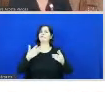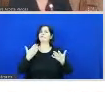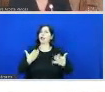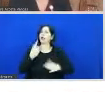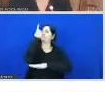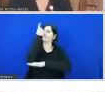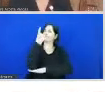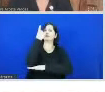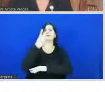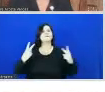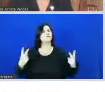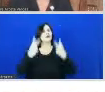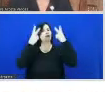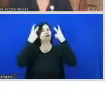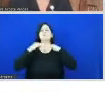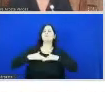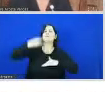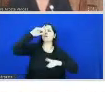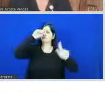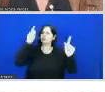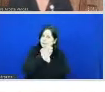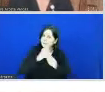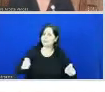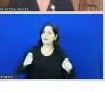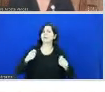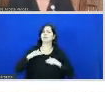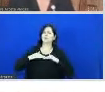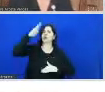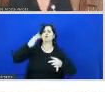respetuosa, de una forma más digna. Muchas gracias.